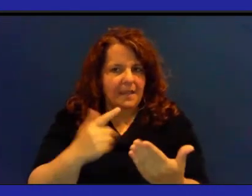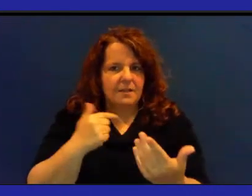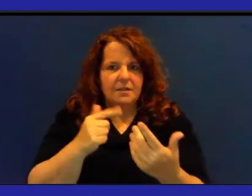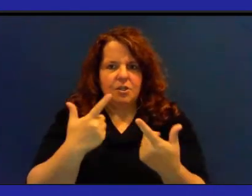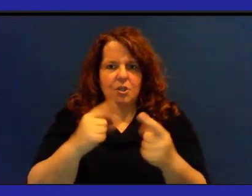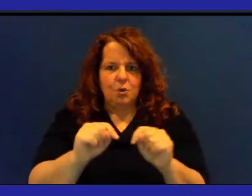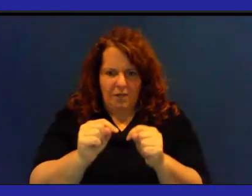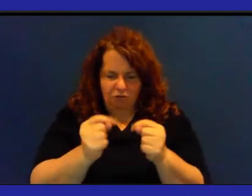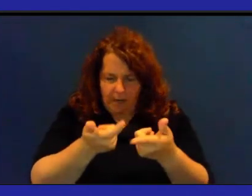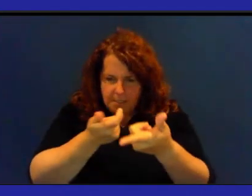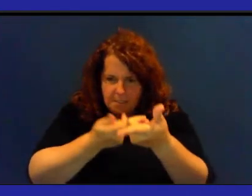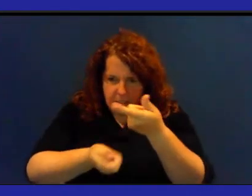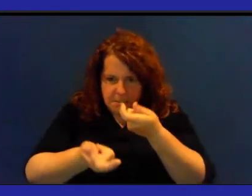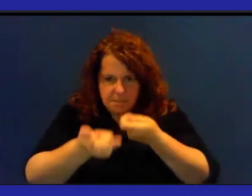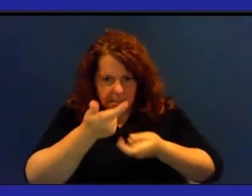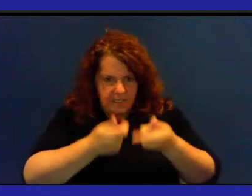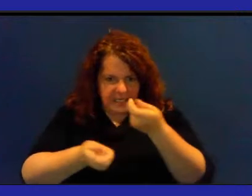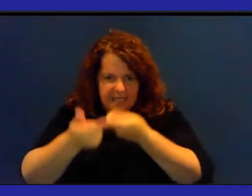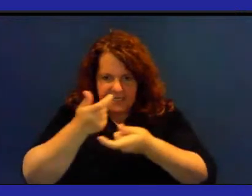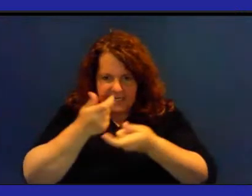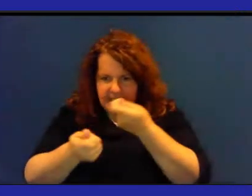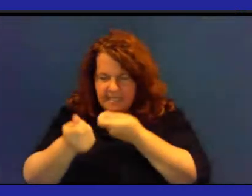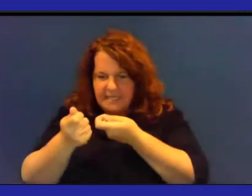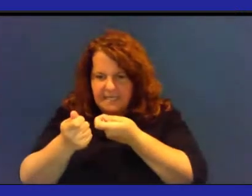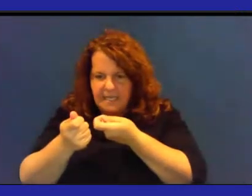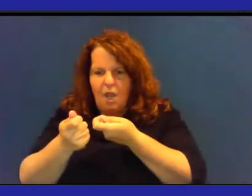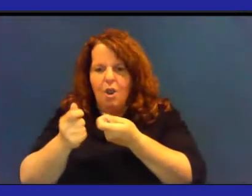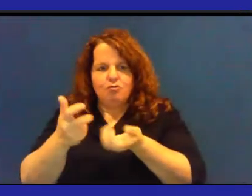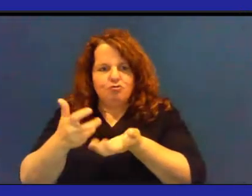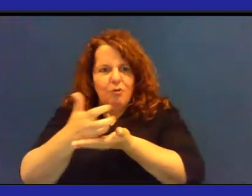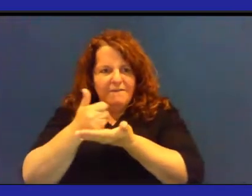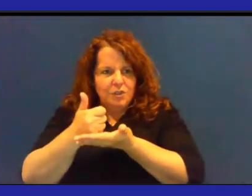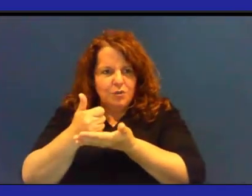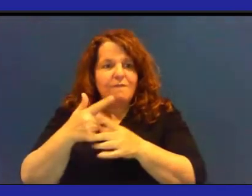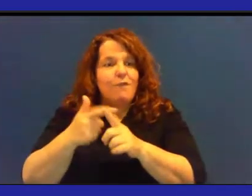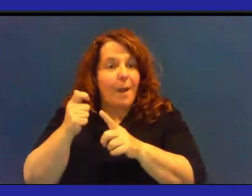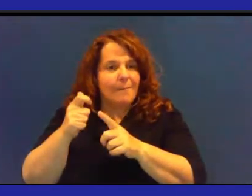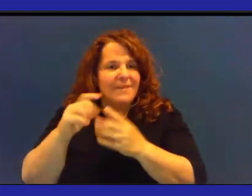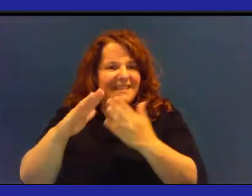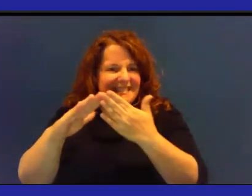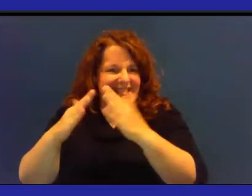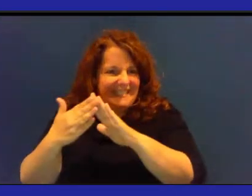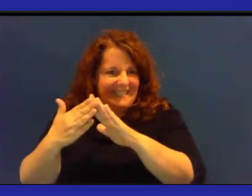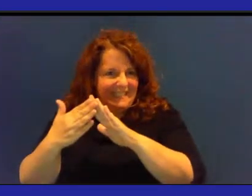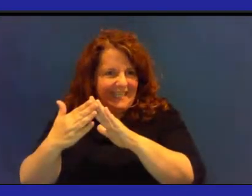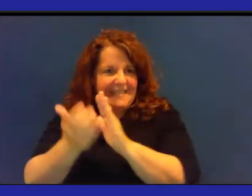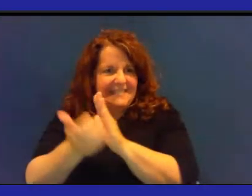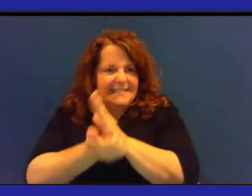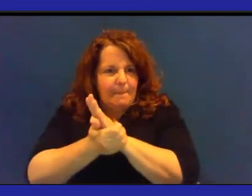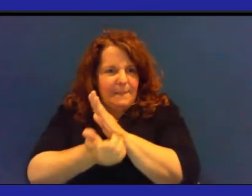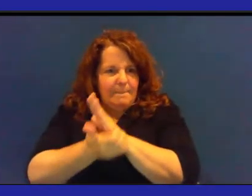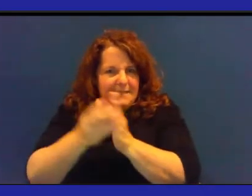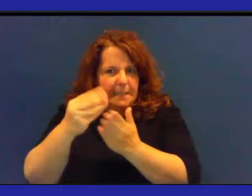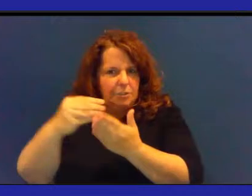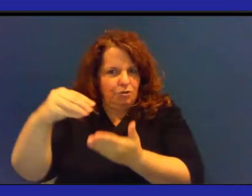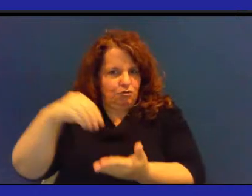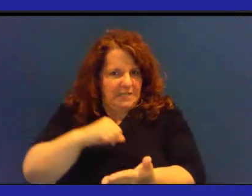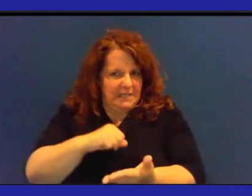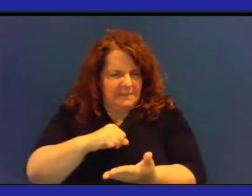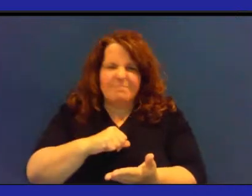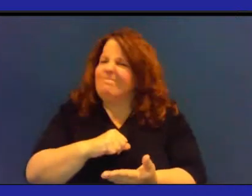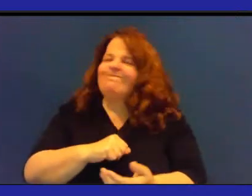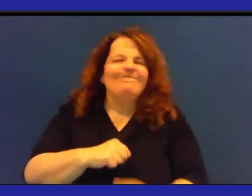out supplemental revenue streams Right. and subsidy from the city. So I haven't seen another